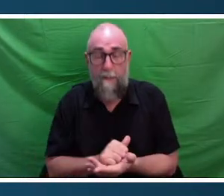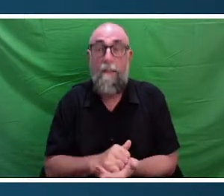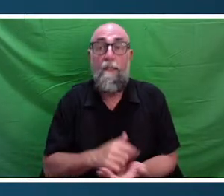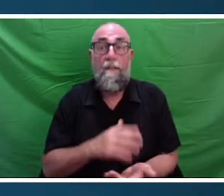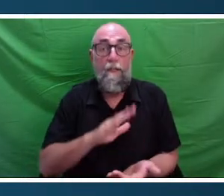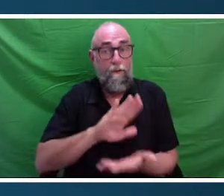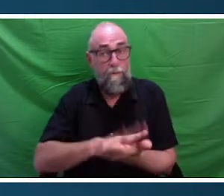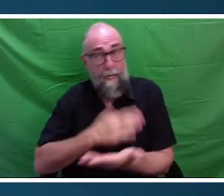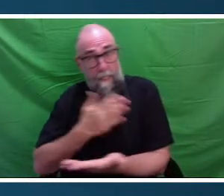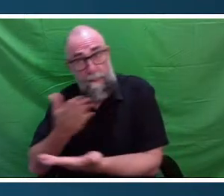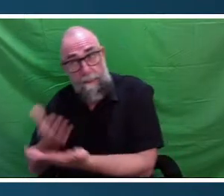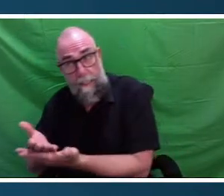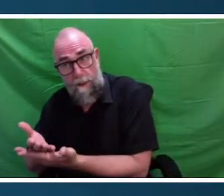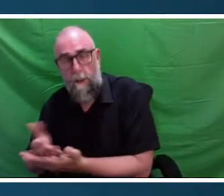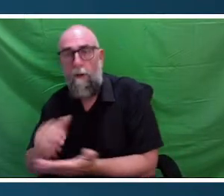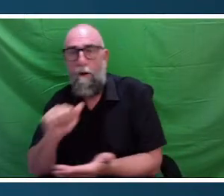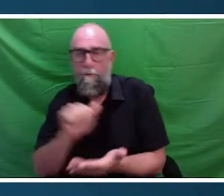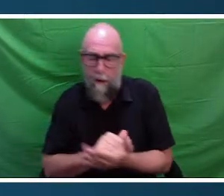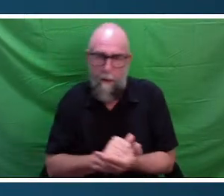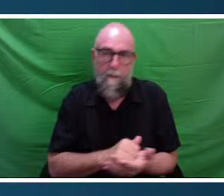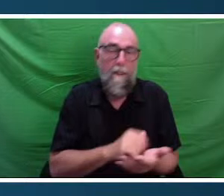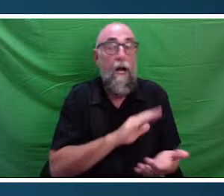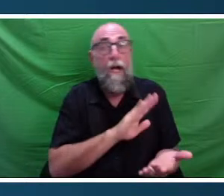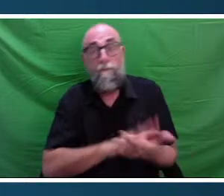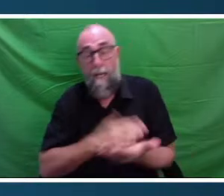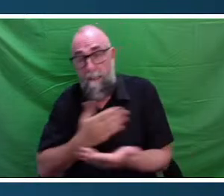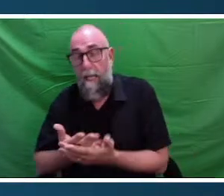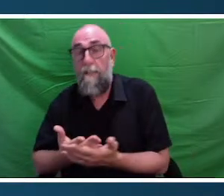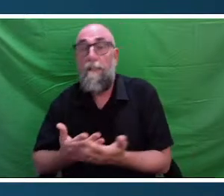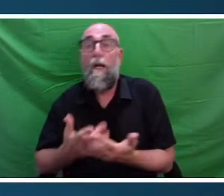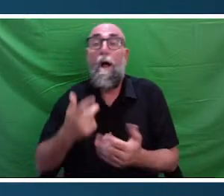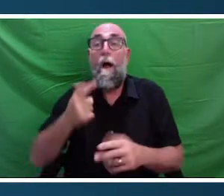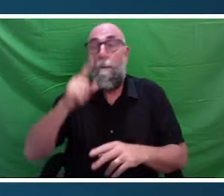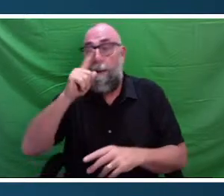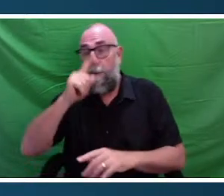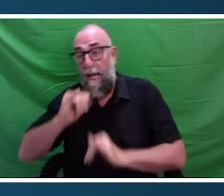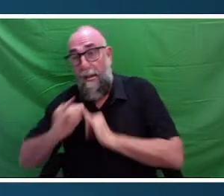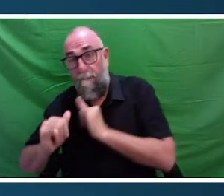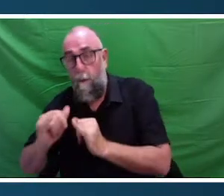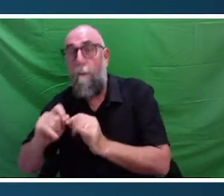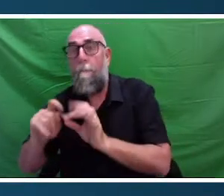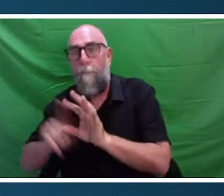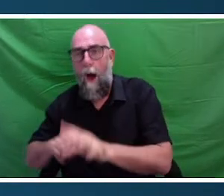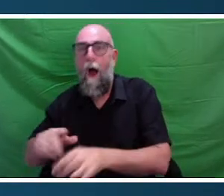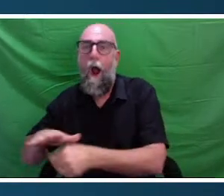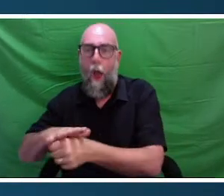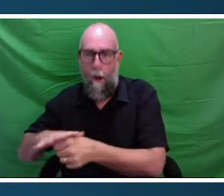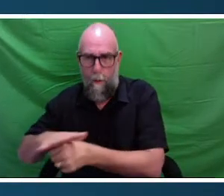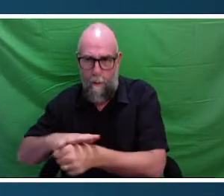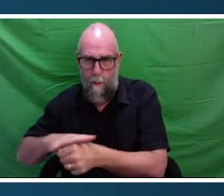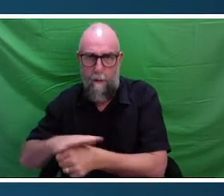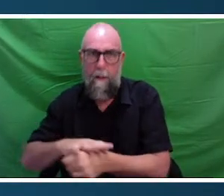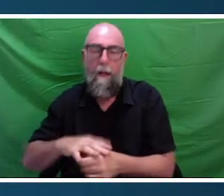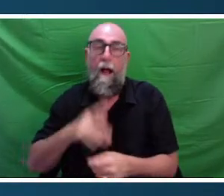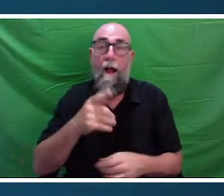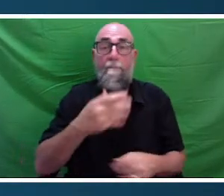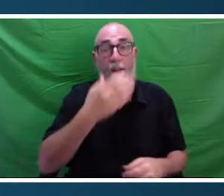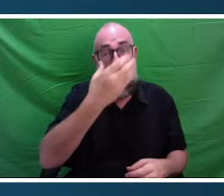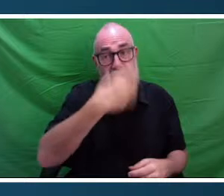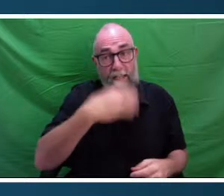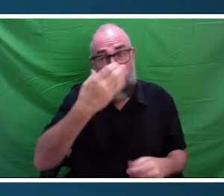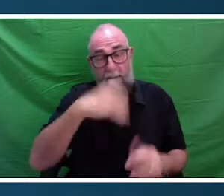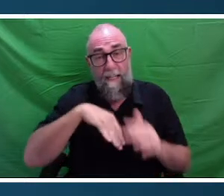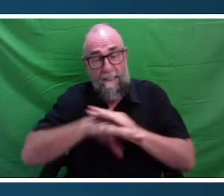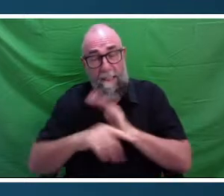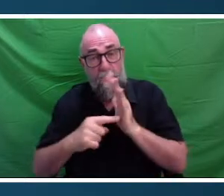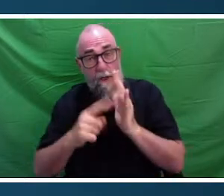all the questions were done by local enumerators with local field teams. In the case of the Tongan face-to-face component, that was done by the same very team at the